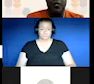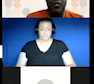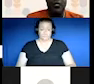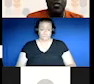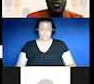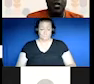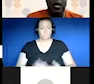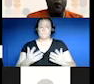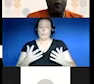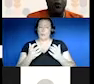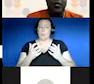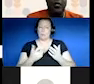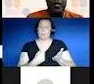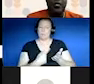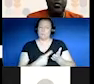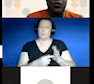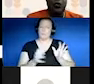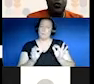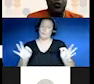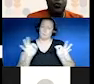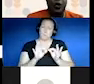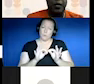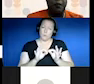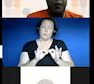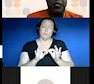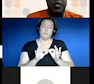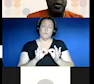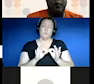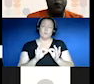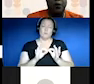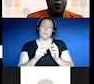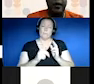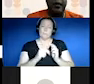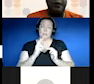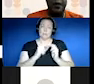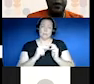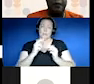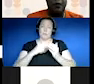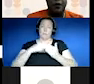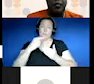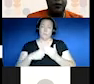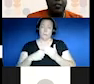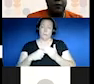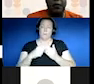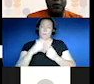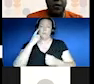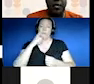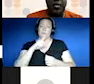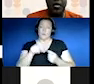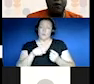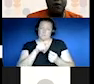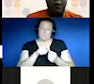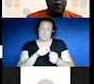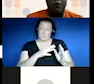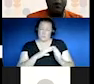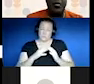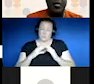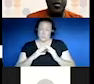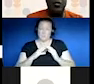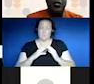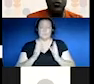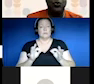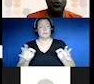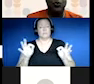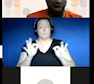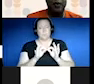I really wanted to touch on how important it is in building a program for specific communities, how important